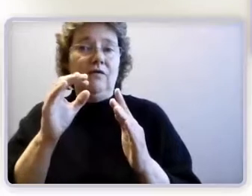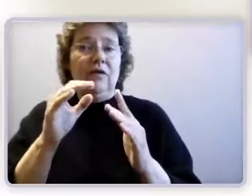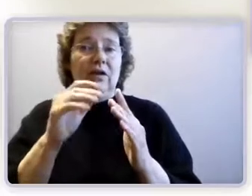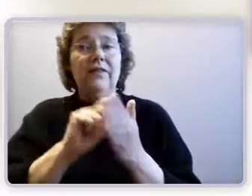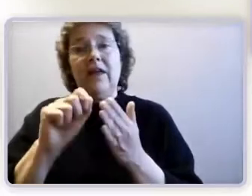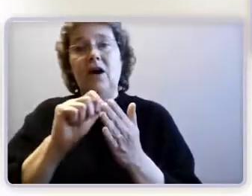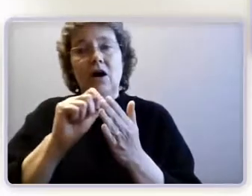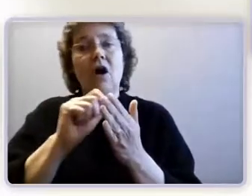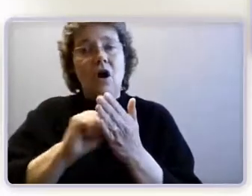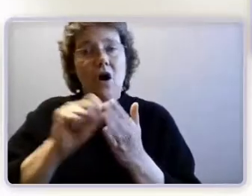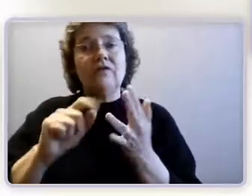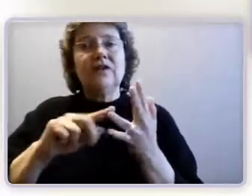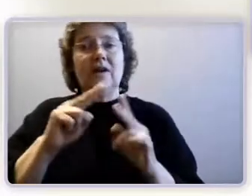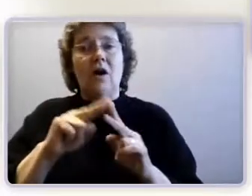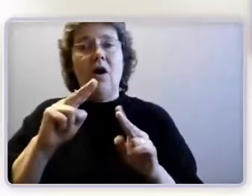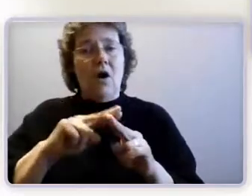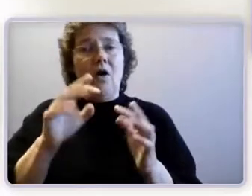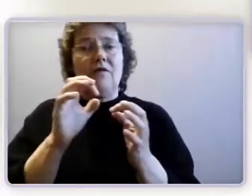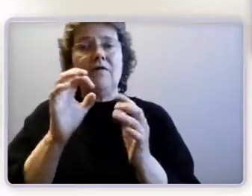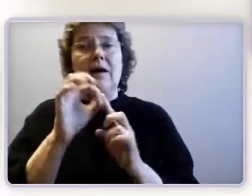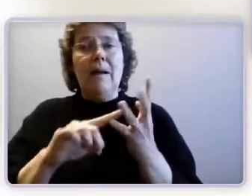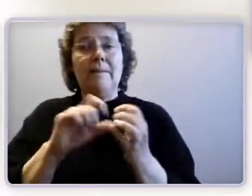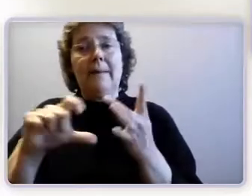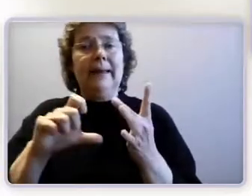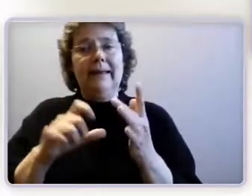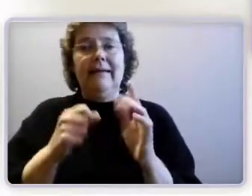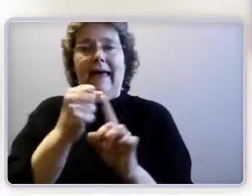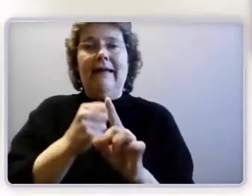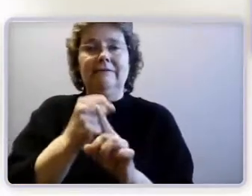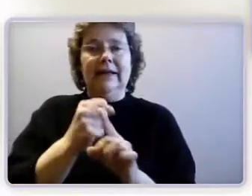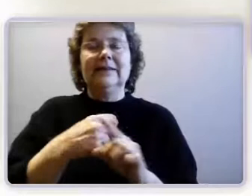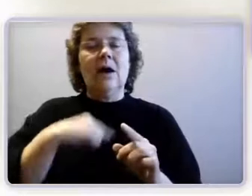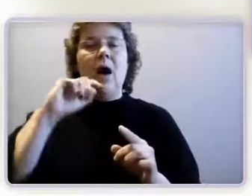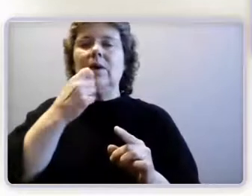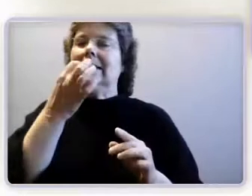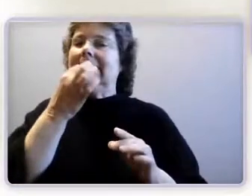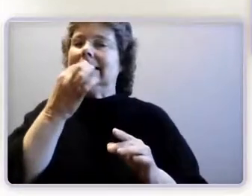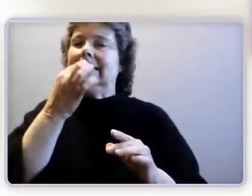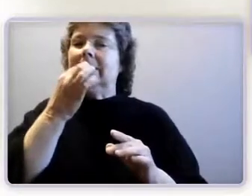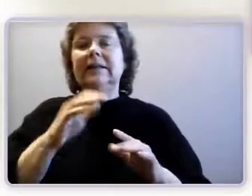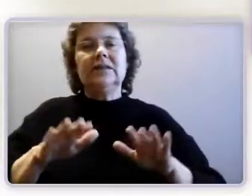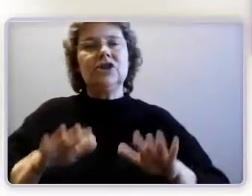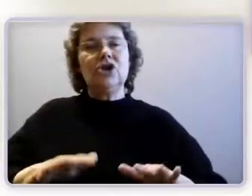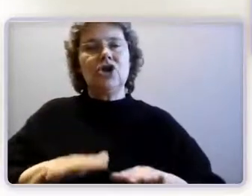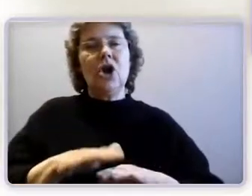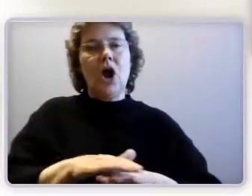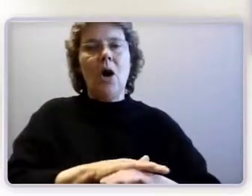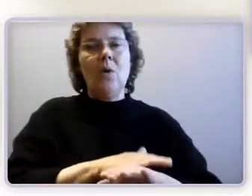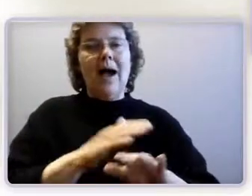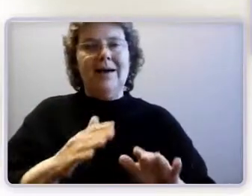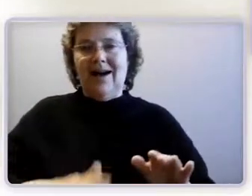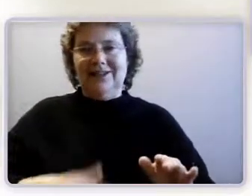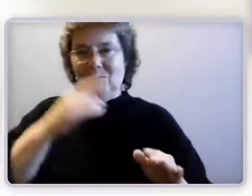make sure that people don't feel overwhelmed or they don't miss out on information, because